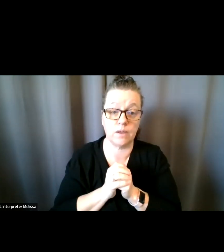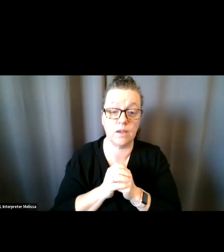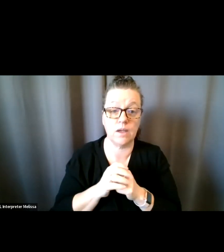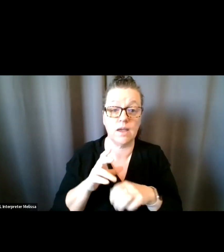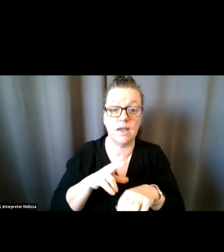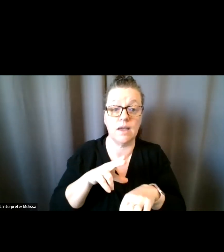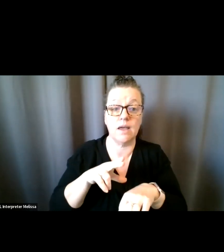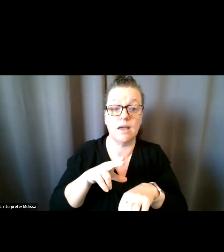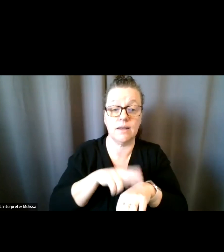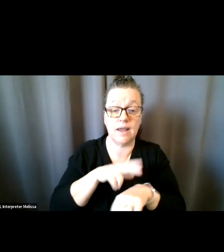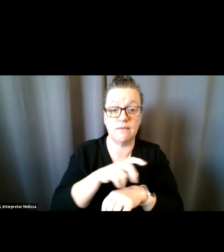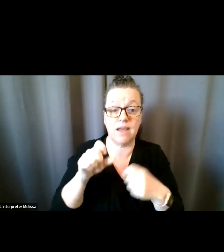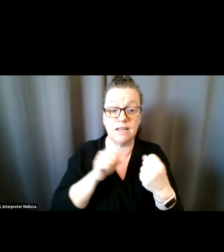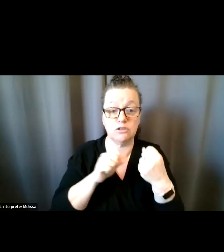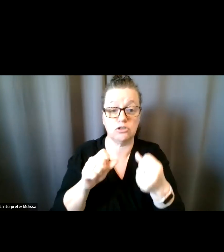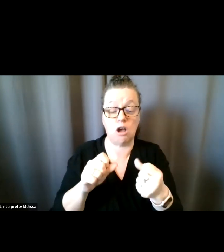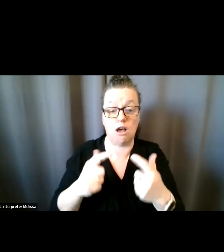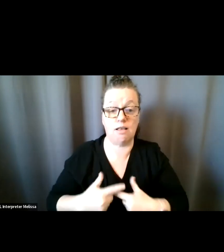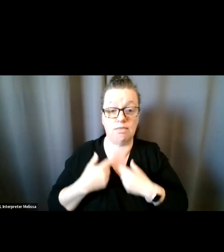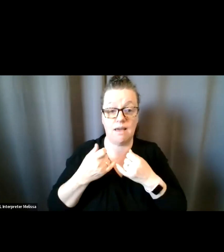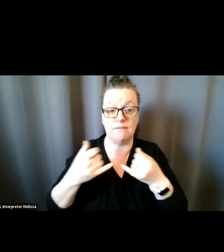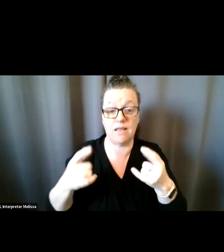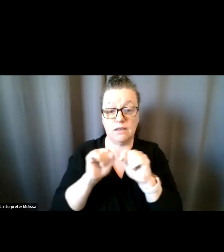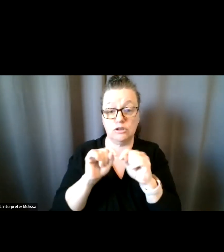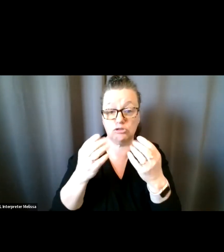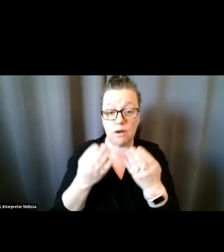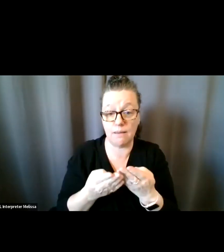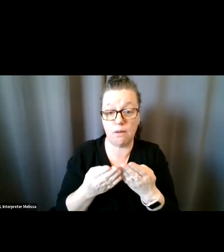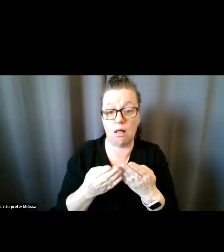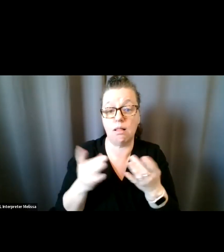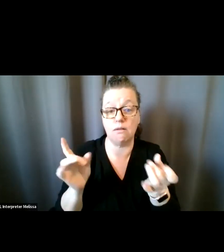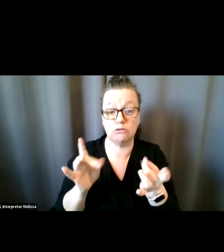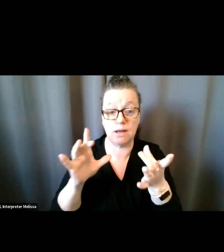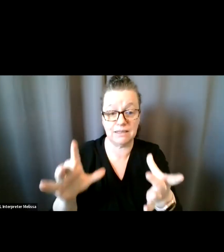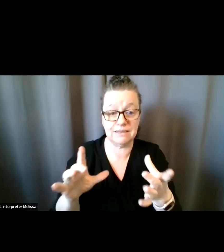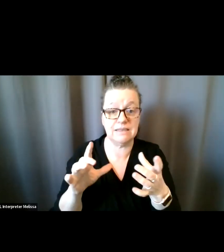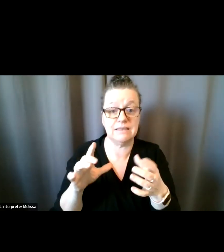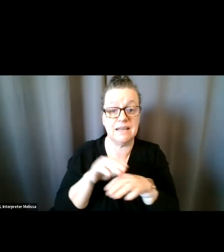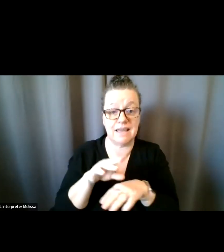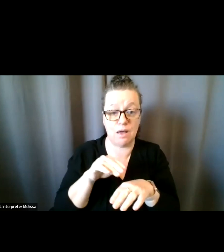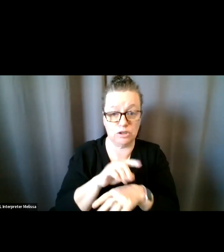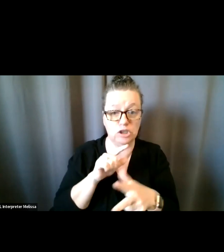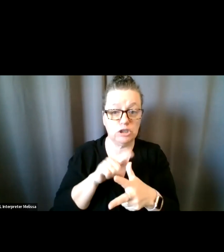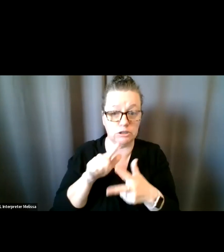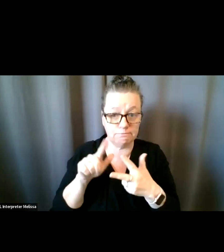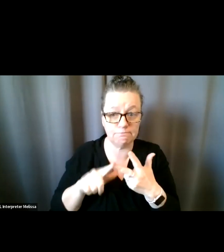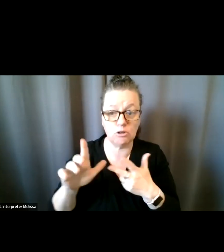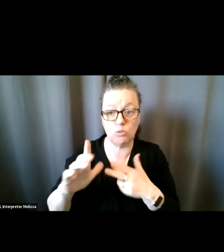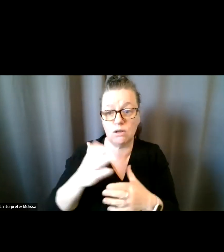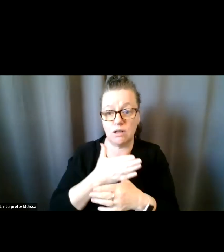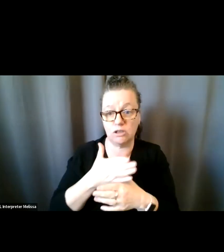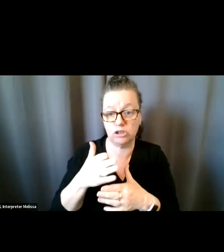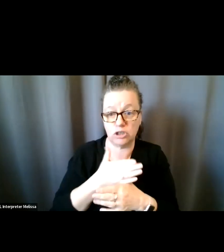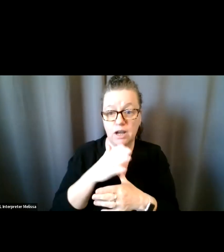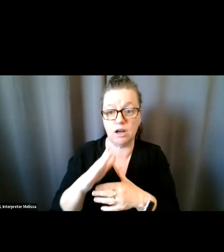Native and Strong Lifeline Tribal Crisis Counselors, Rosalie Lind, Heaven Arbuckle, and Robert Coberly, who are going to share